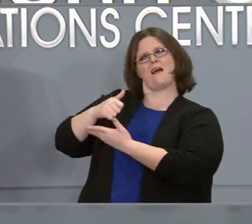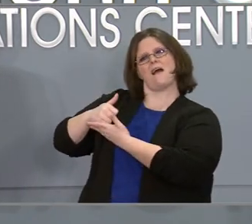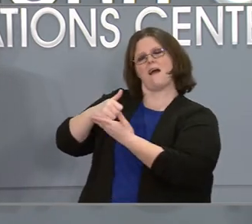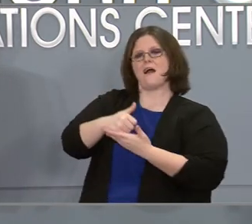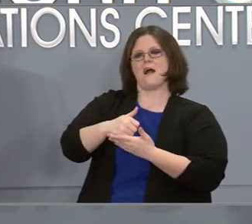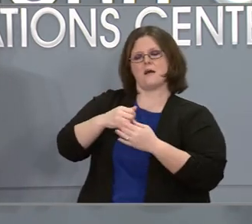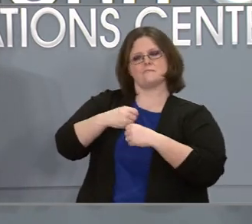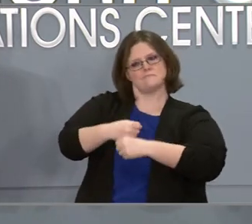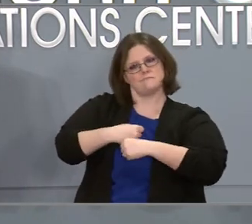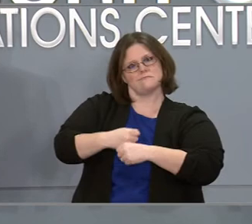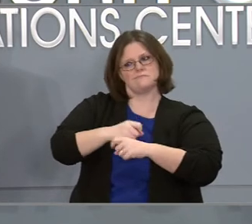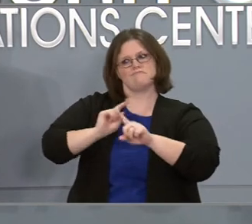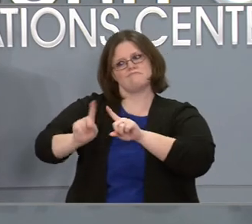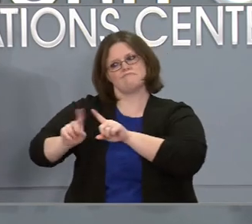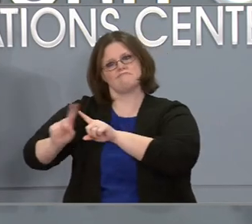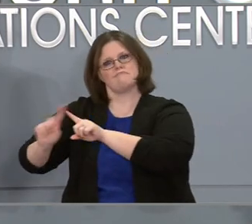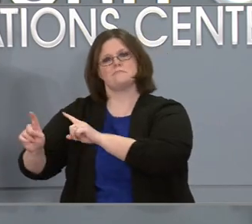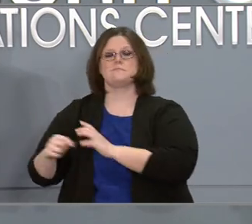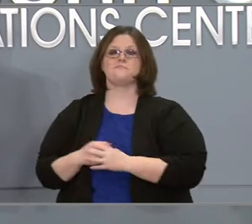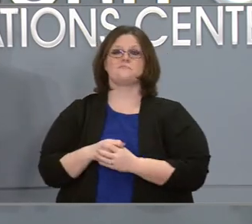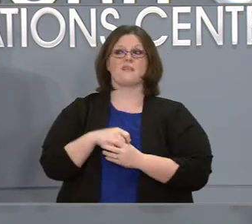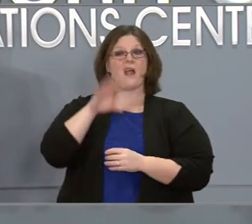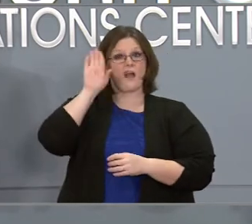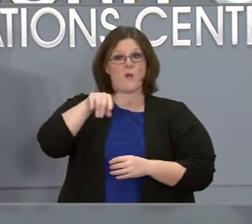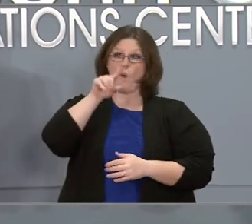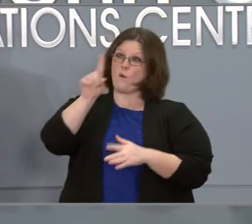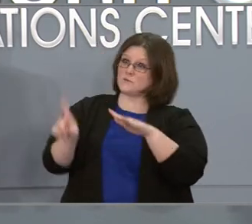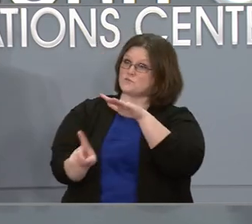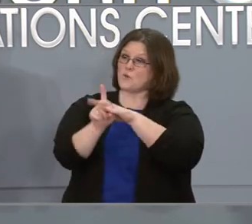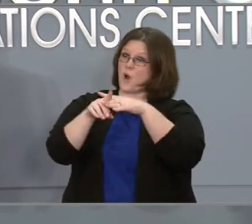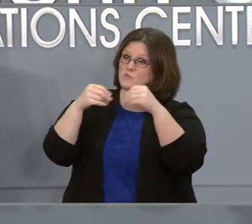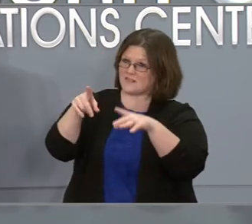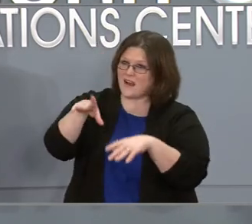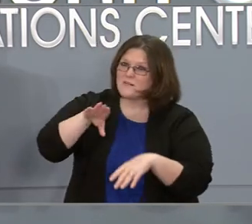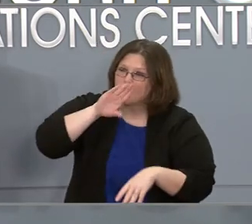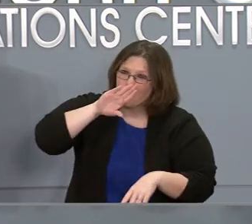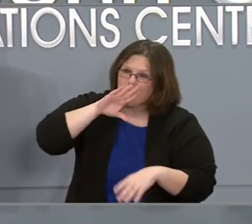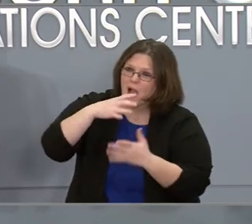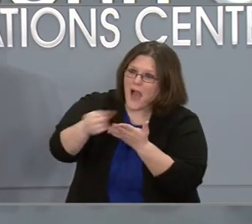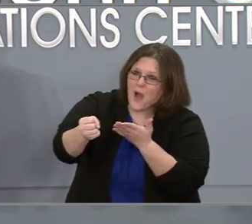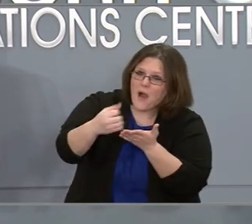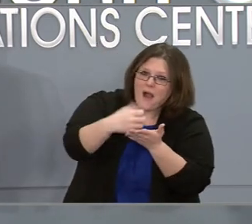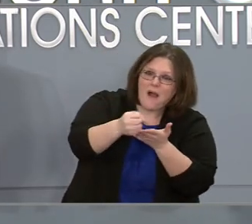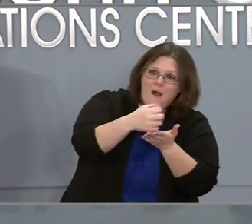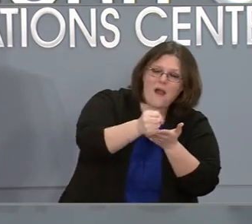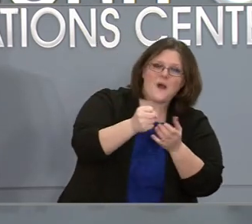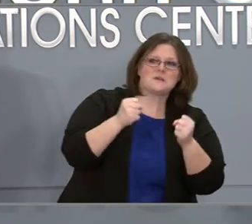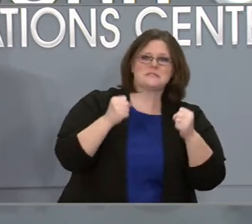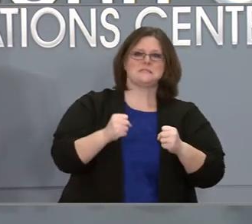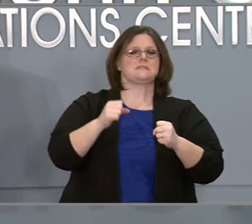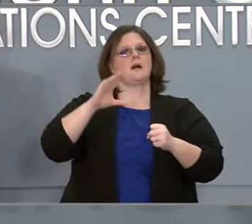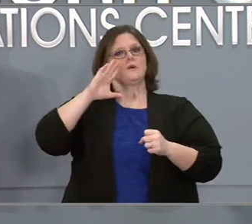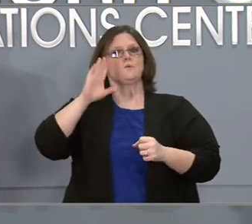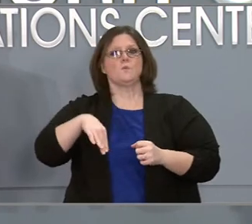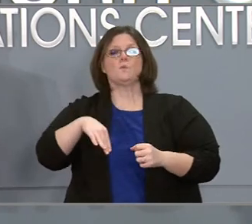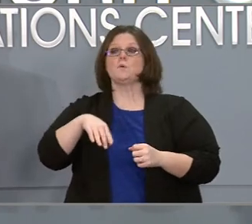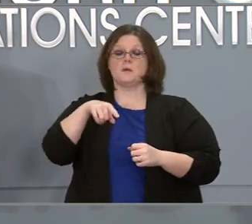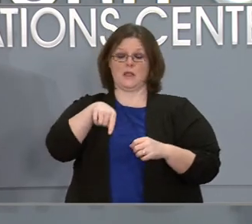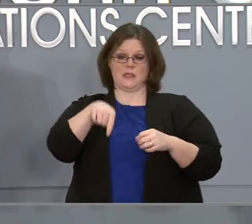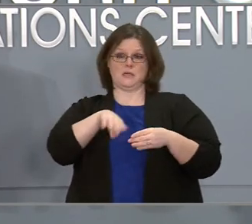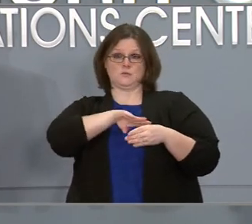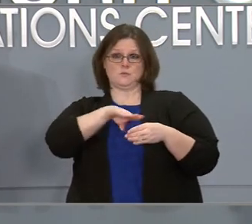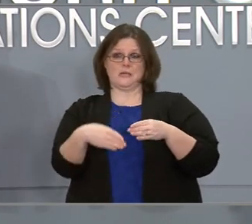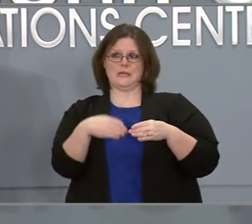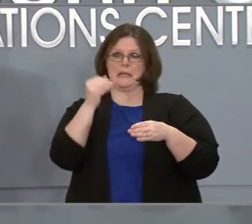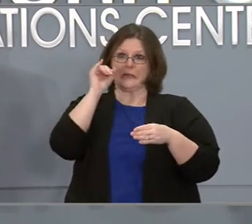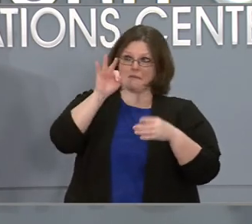that. I know that can be very frustrating for people. I would say here with this storm coming, and if you are in